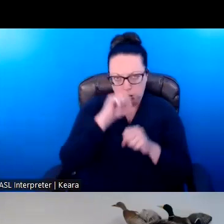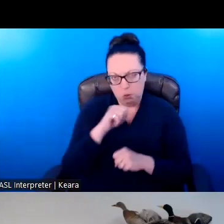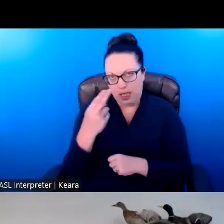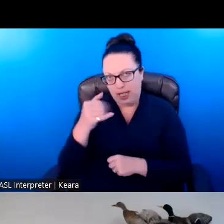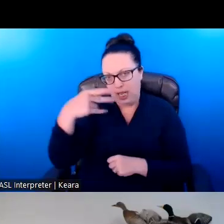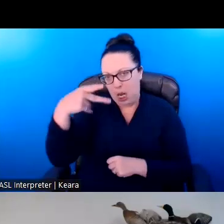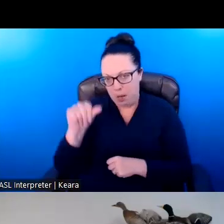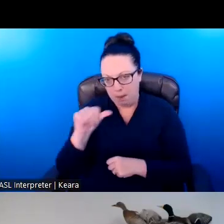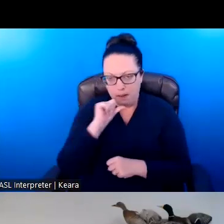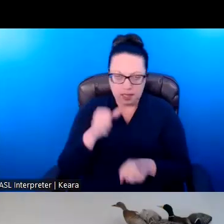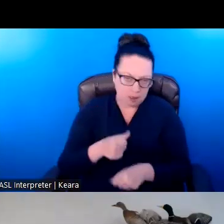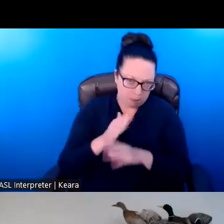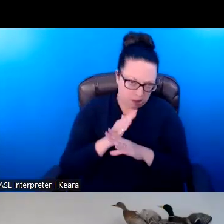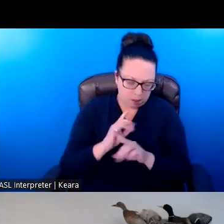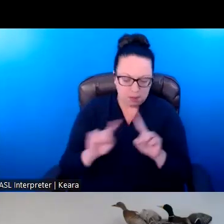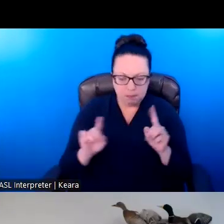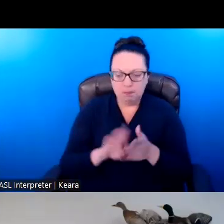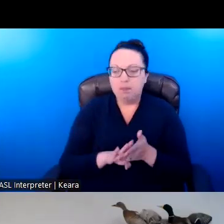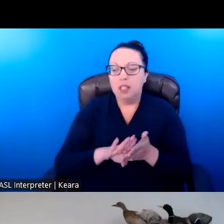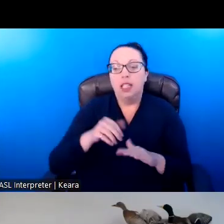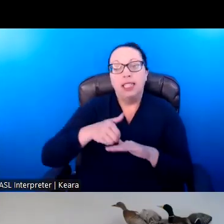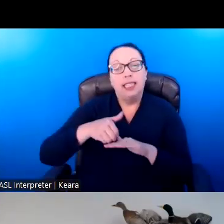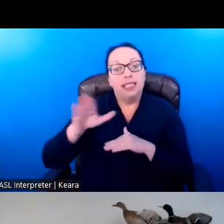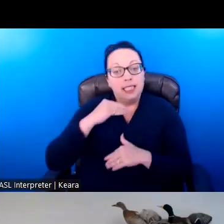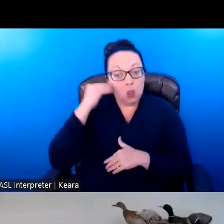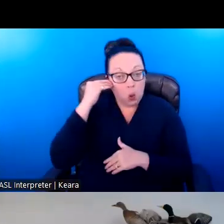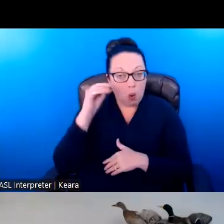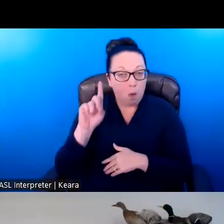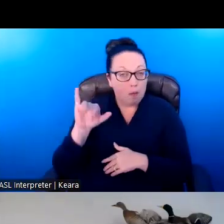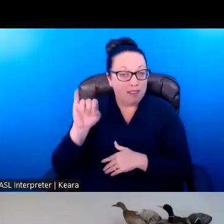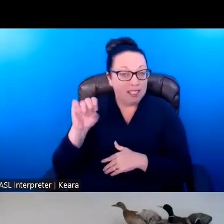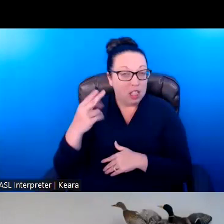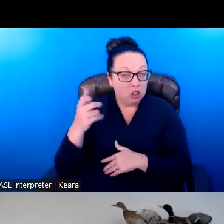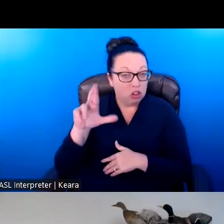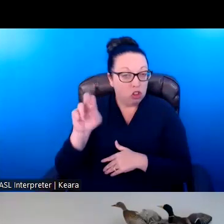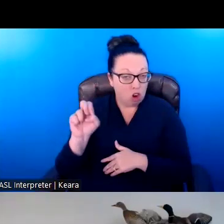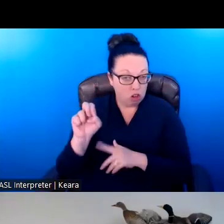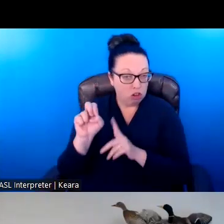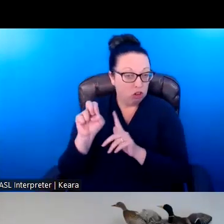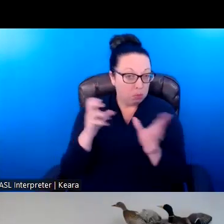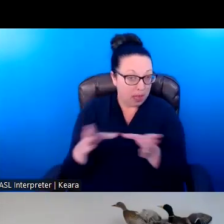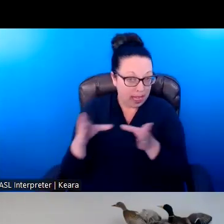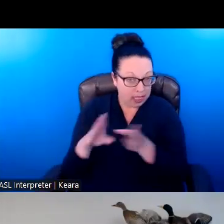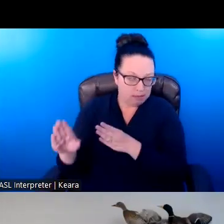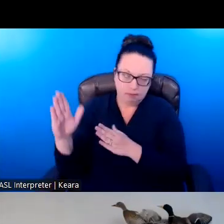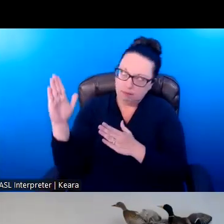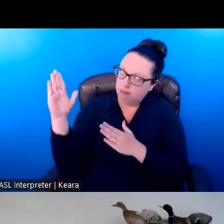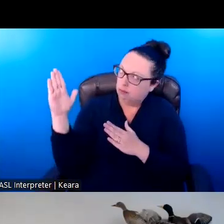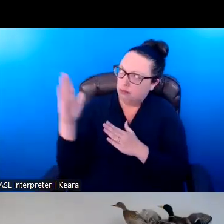way. The whole discharge planning thing, I could talk for hours on it. It's the number one biggest challenge with